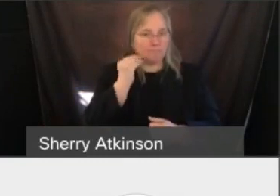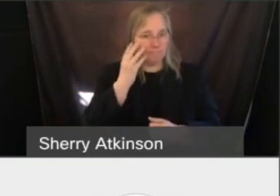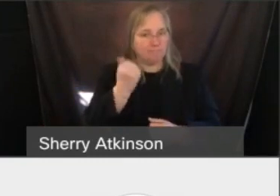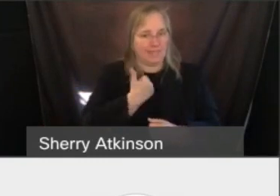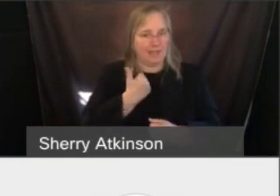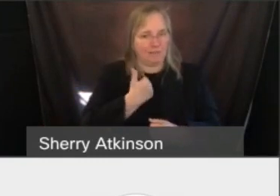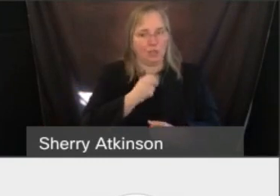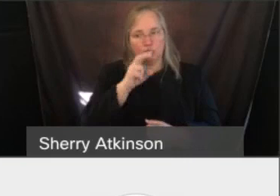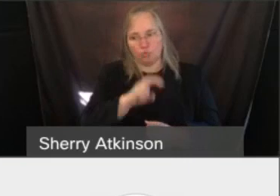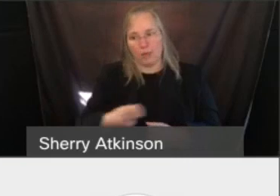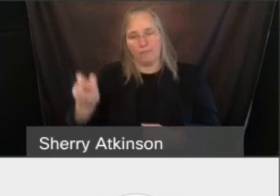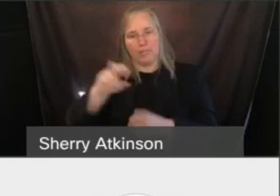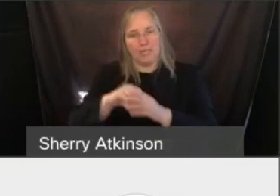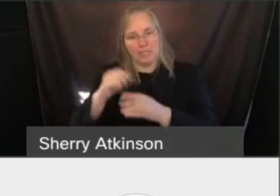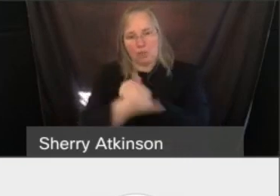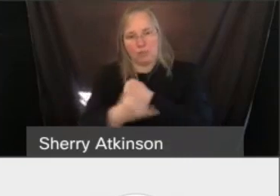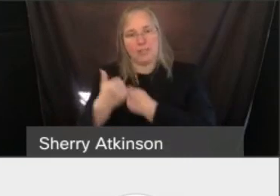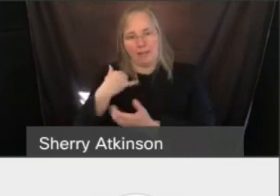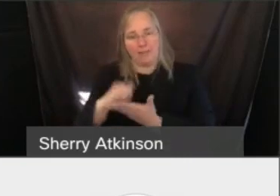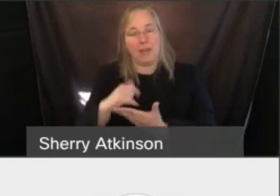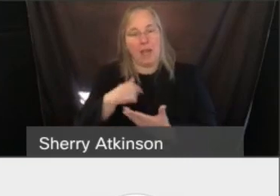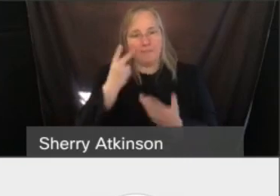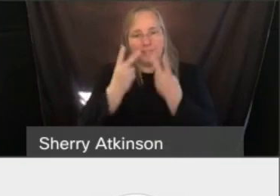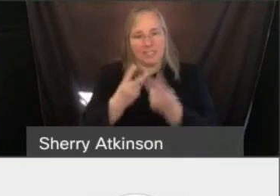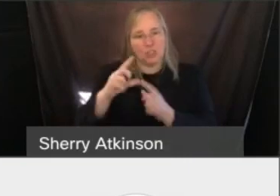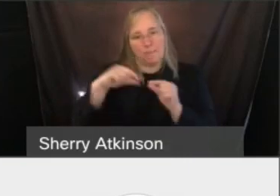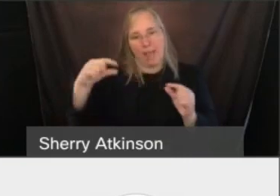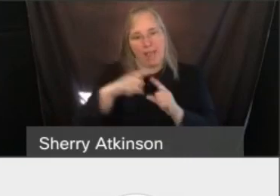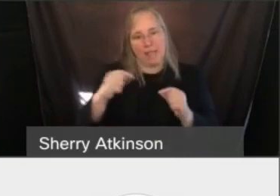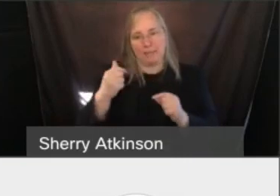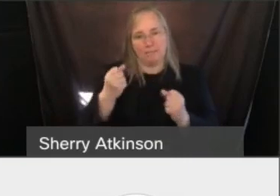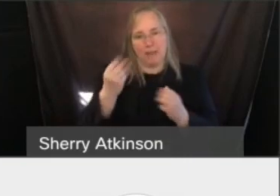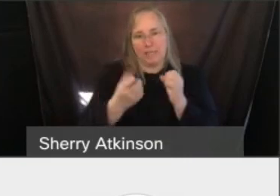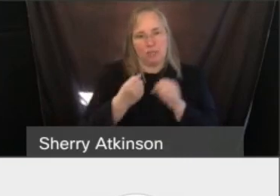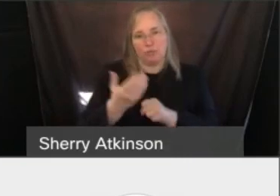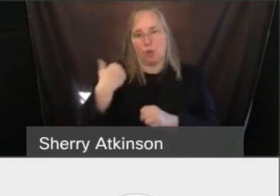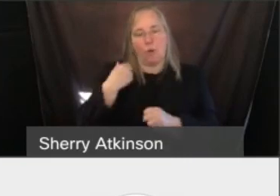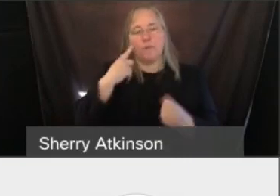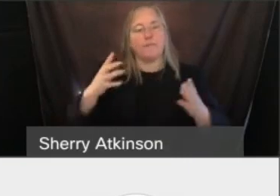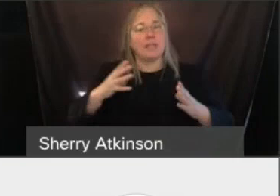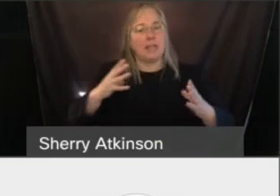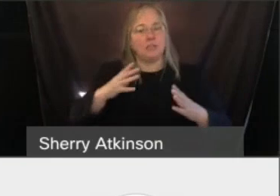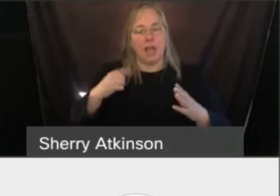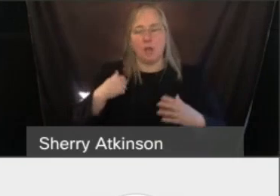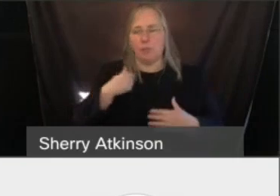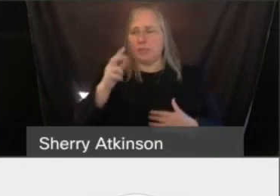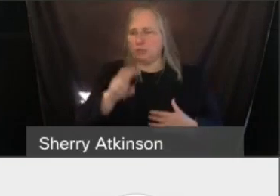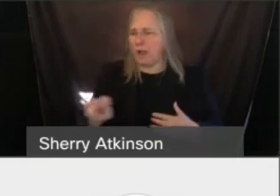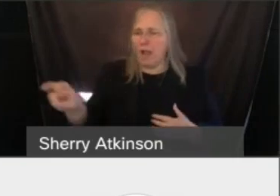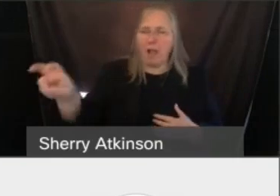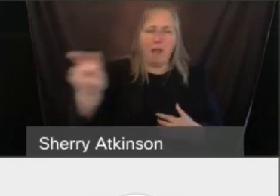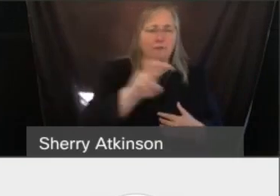I went to Japan a number of years ago, and I was on a vacation, and we traveled all throughout the country.